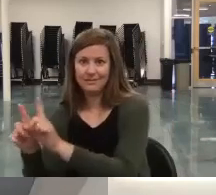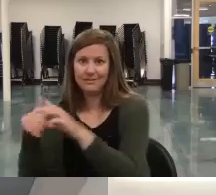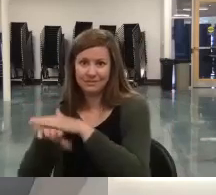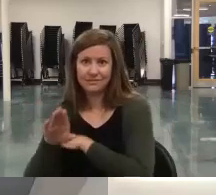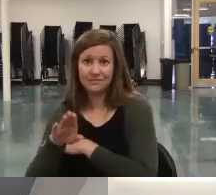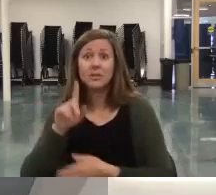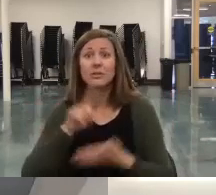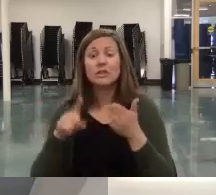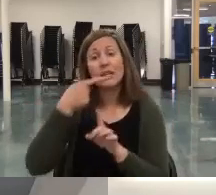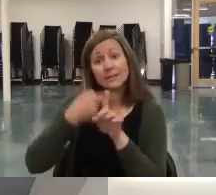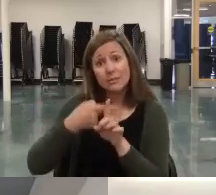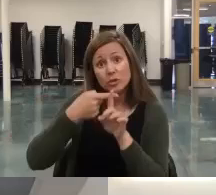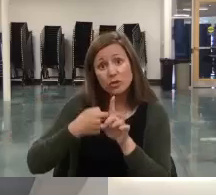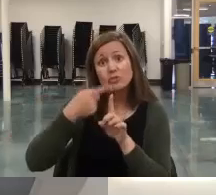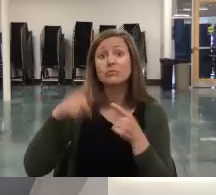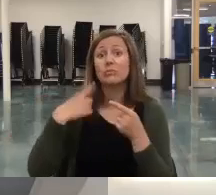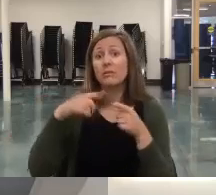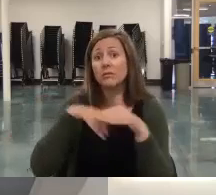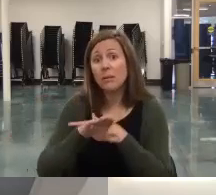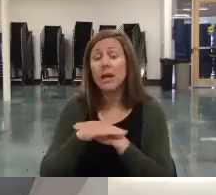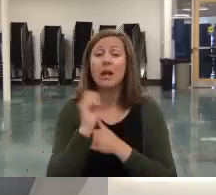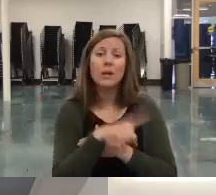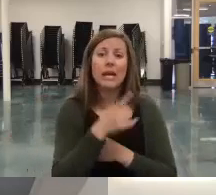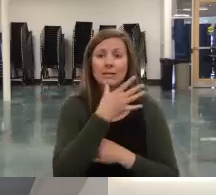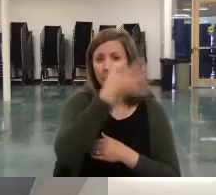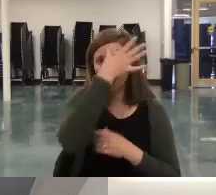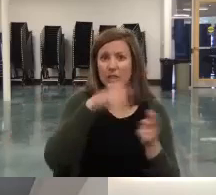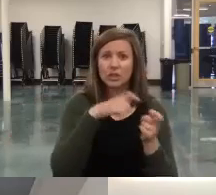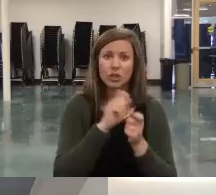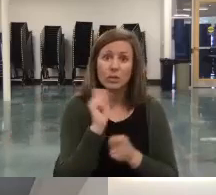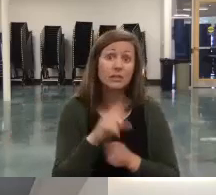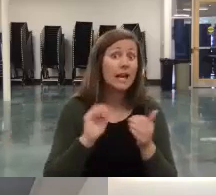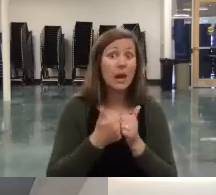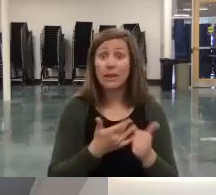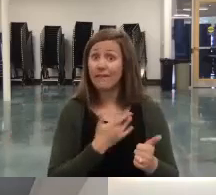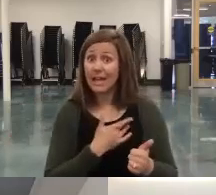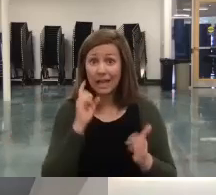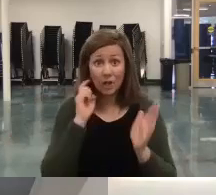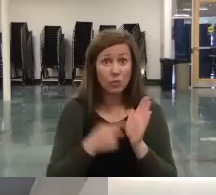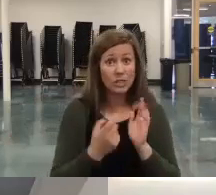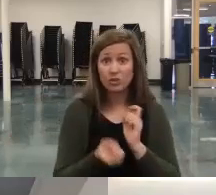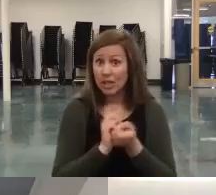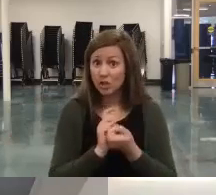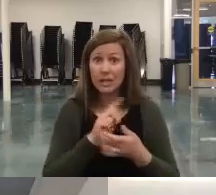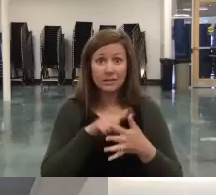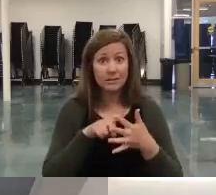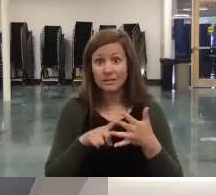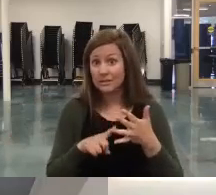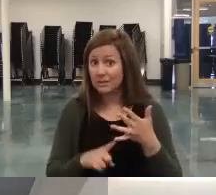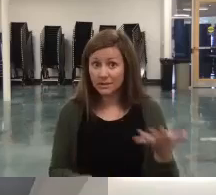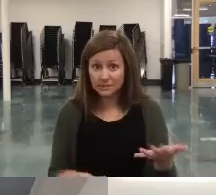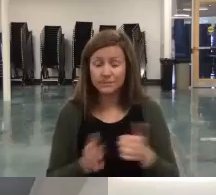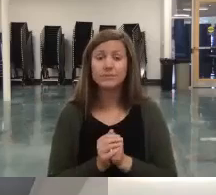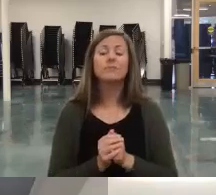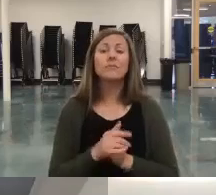come in. We ask parents certain questions. How are they feeling? Have you noticed any changes?